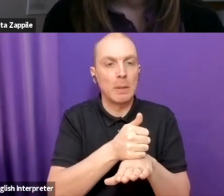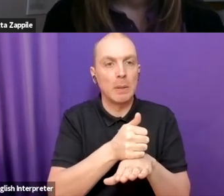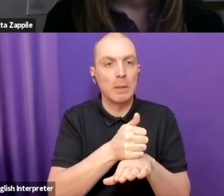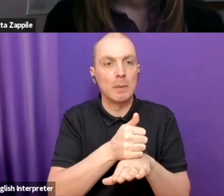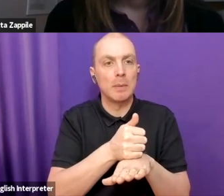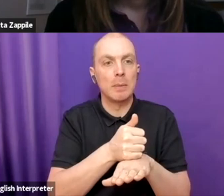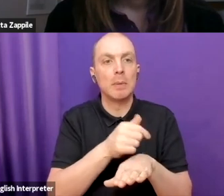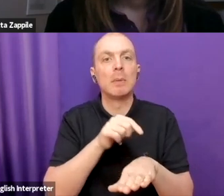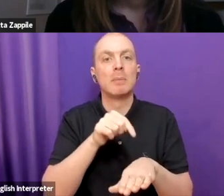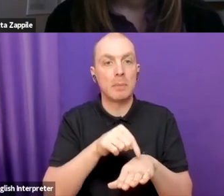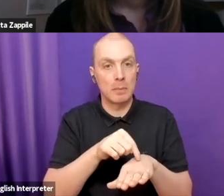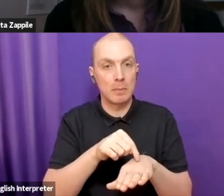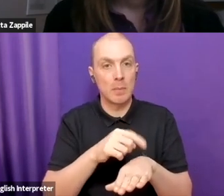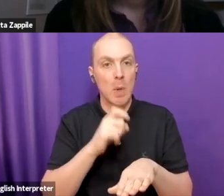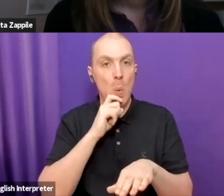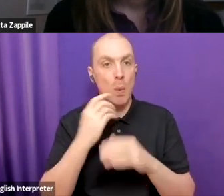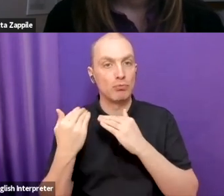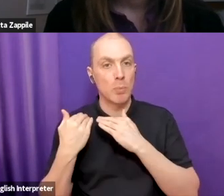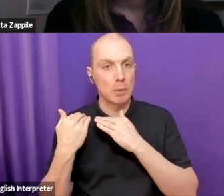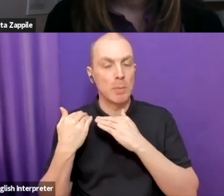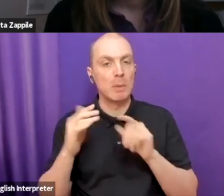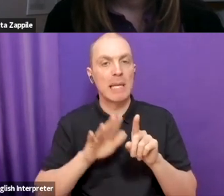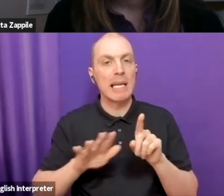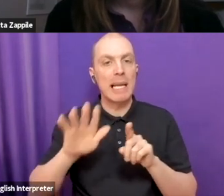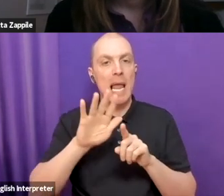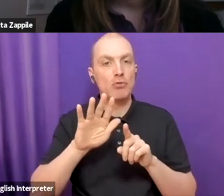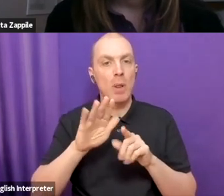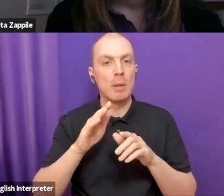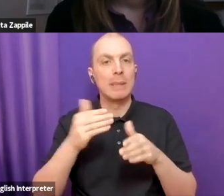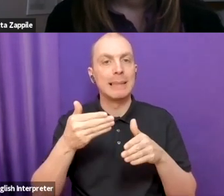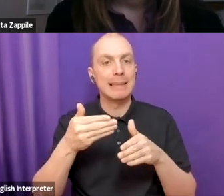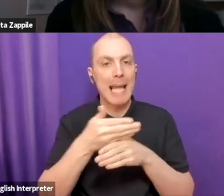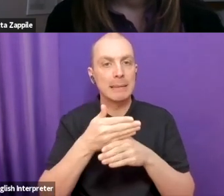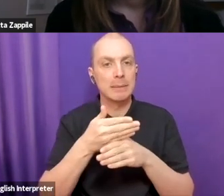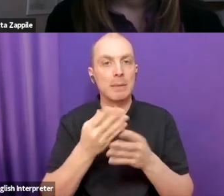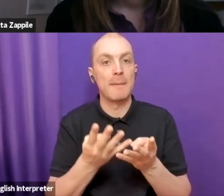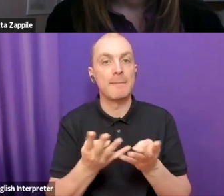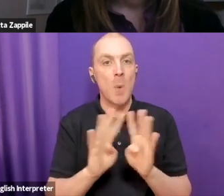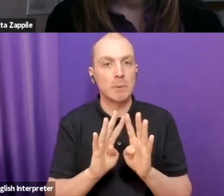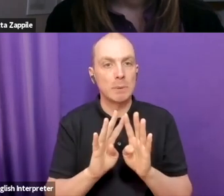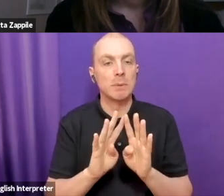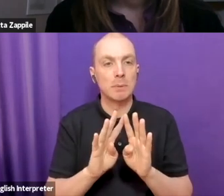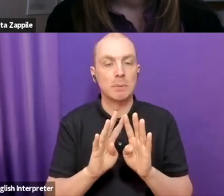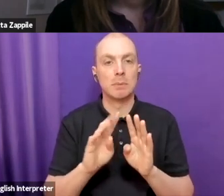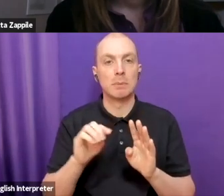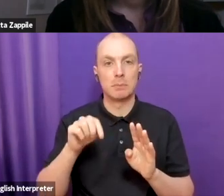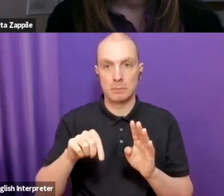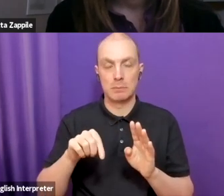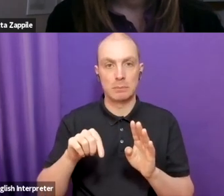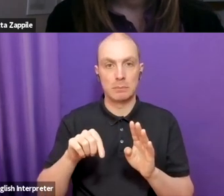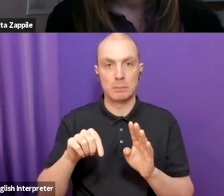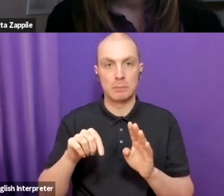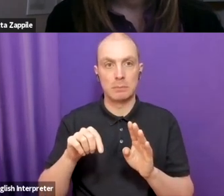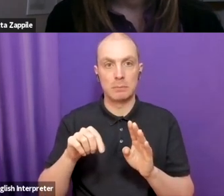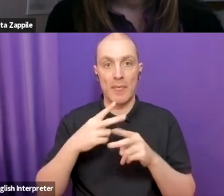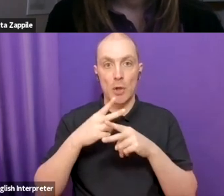this national task force. That's something that the Commission have requested to the government for a long time.